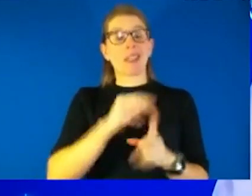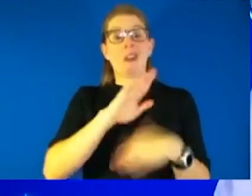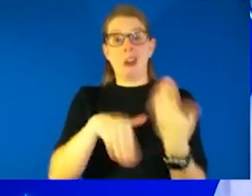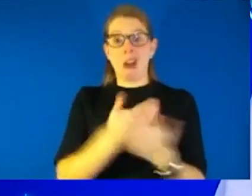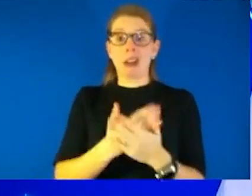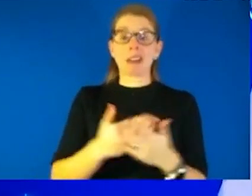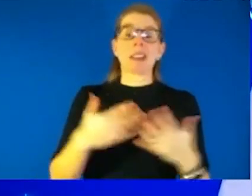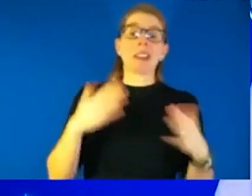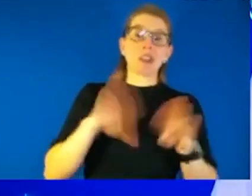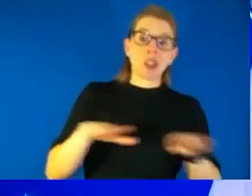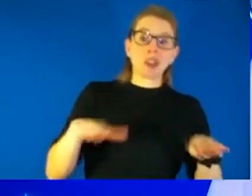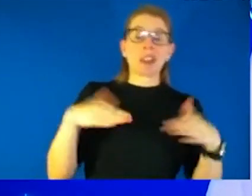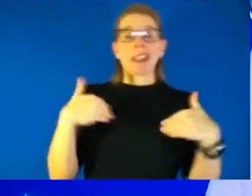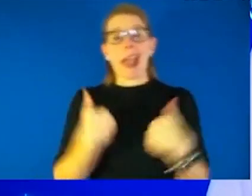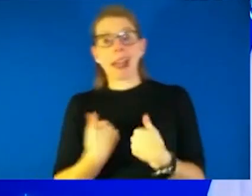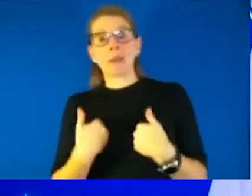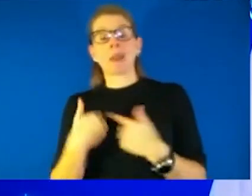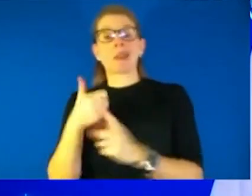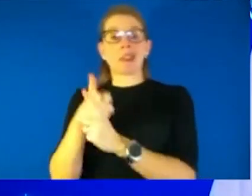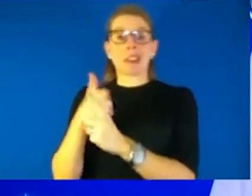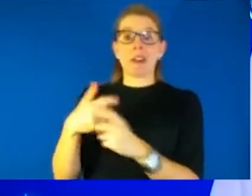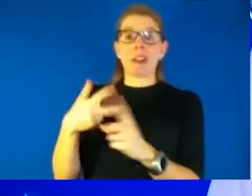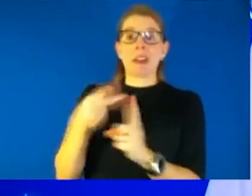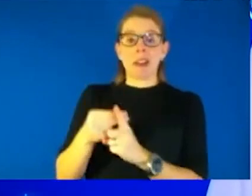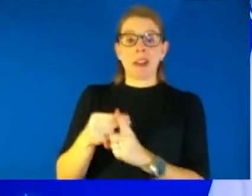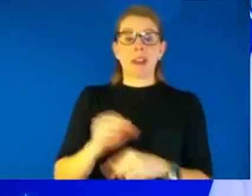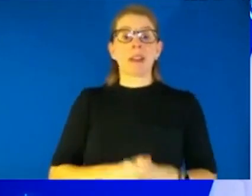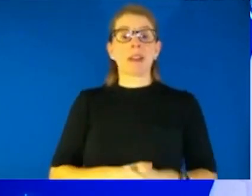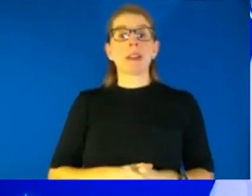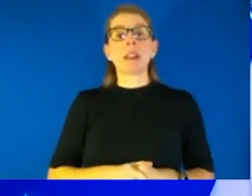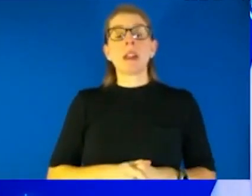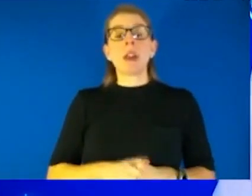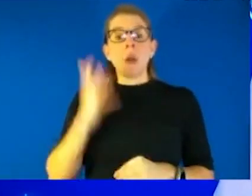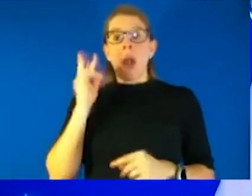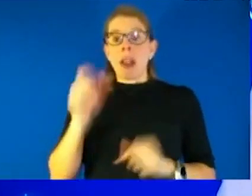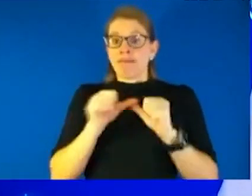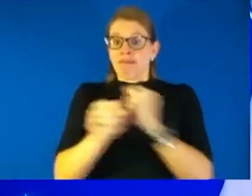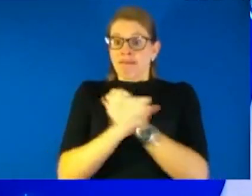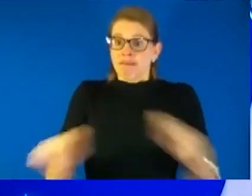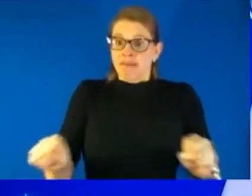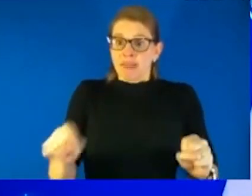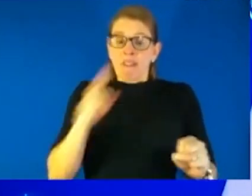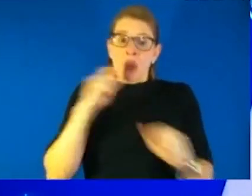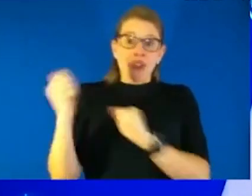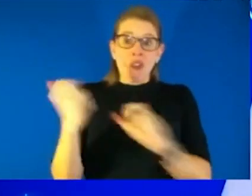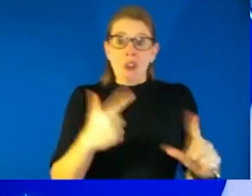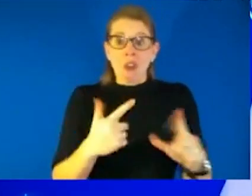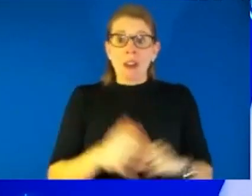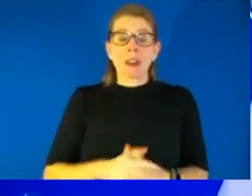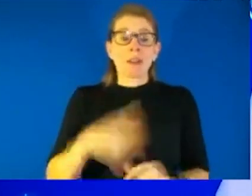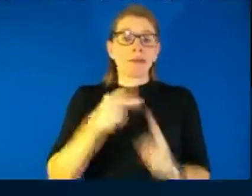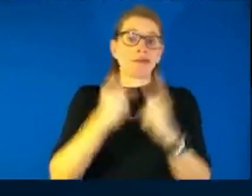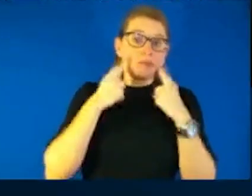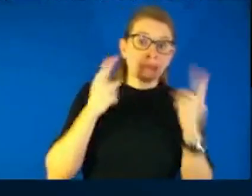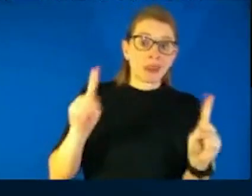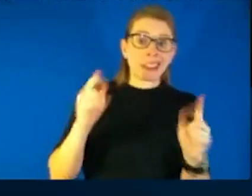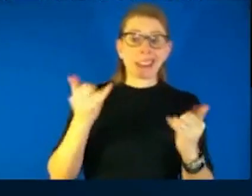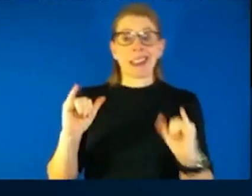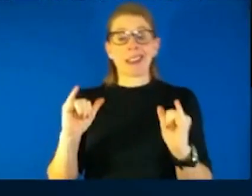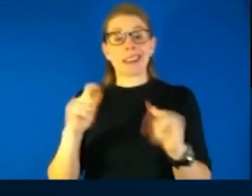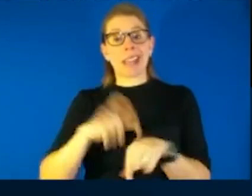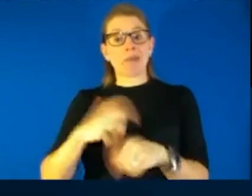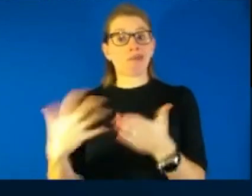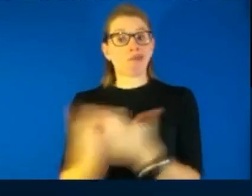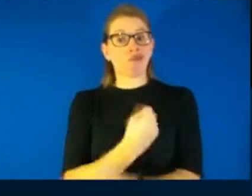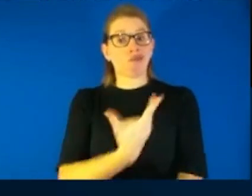Keep your bubble and your friends and loved ones safe. We know vaccination works, and so there's still time to go and do that. All right, Dr. Hawkinson,